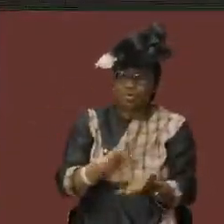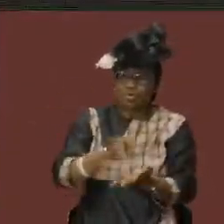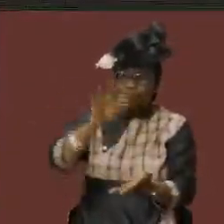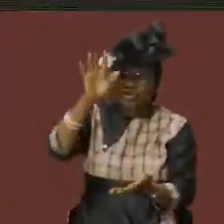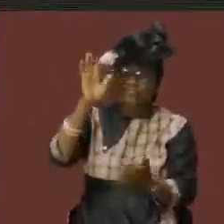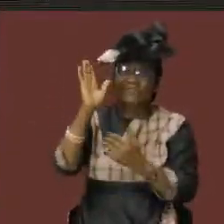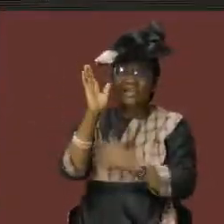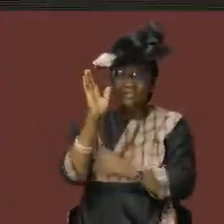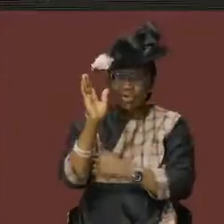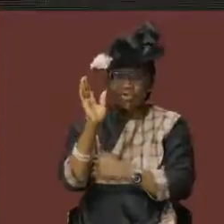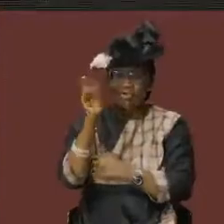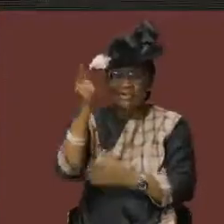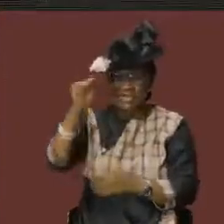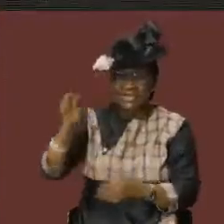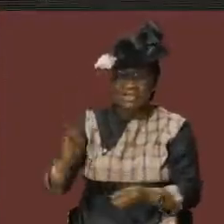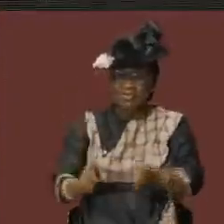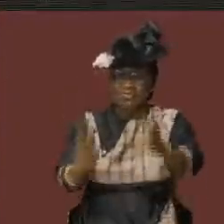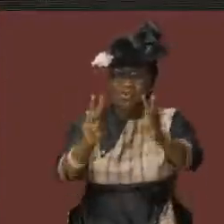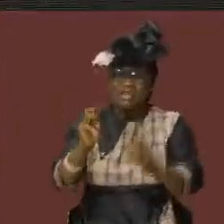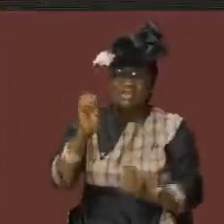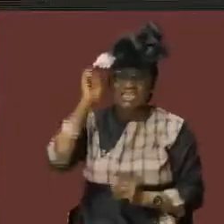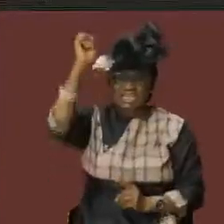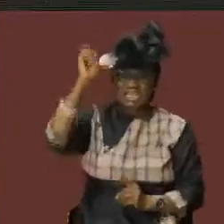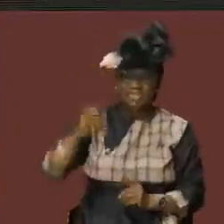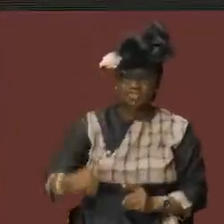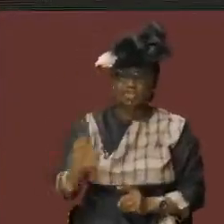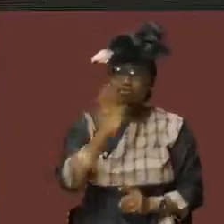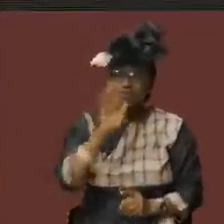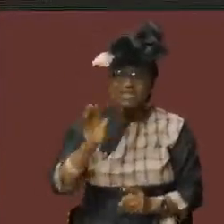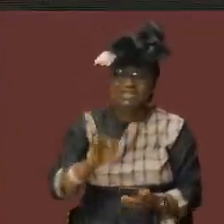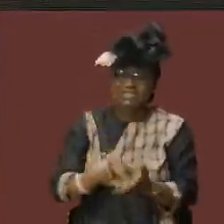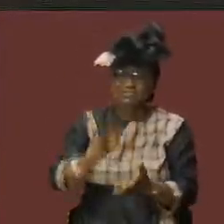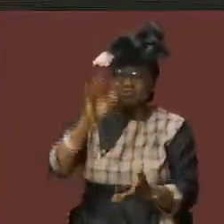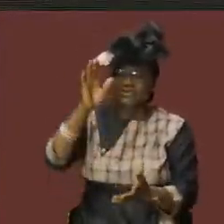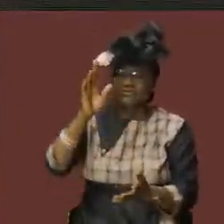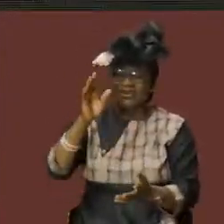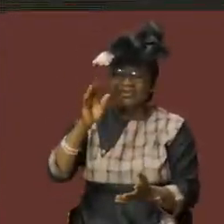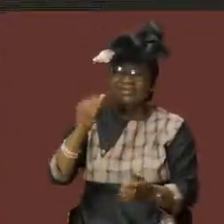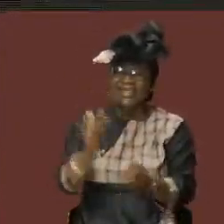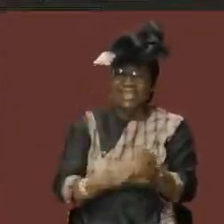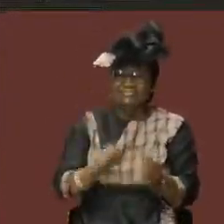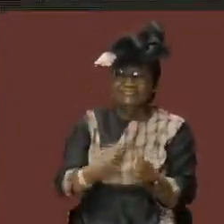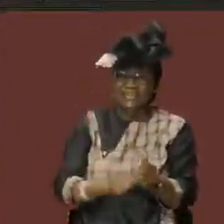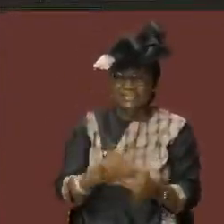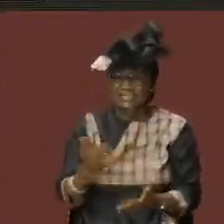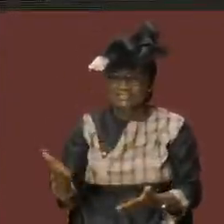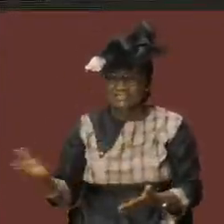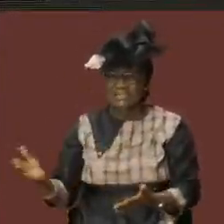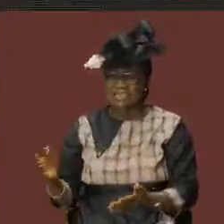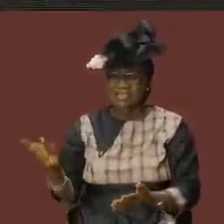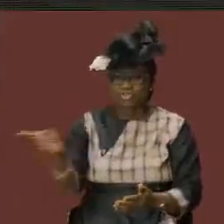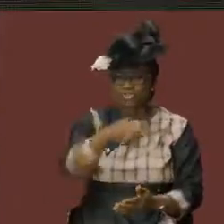glorified. Everything you need is included in the meal.